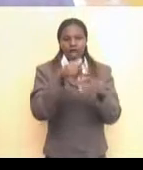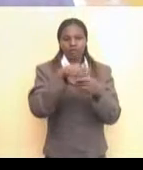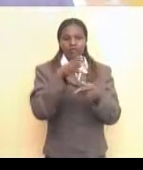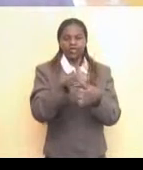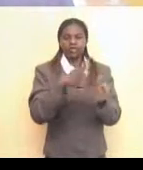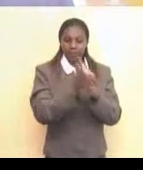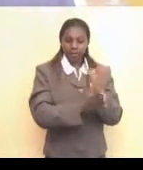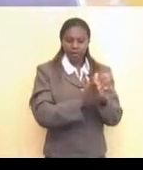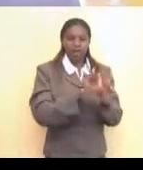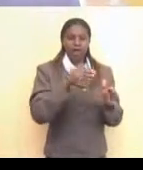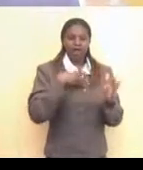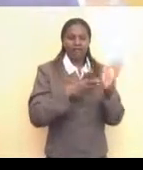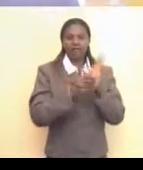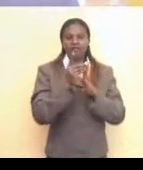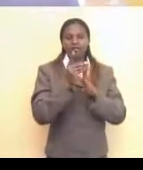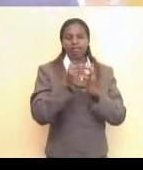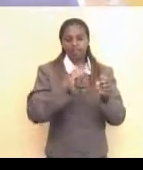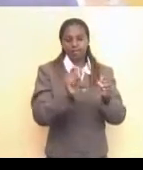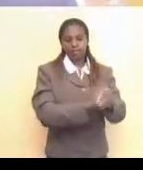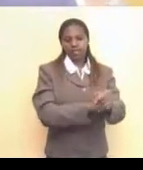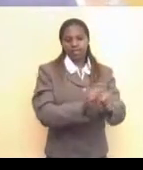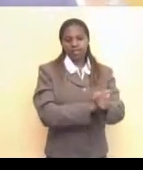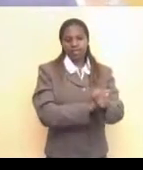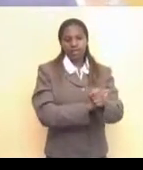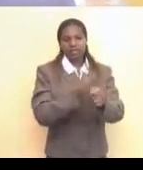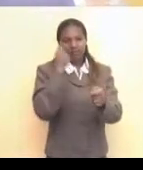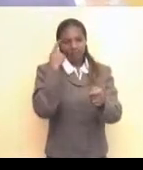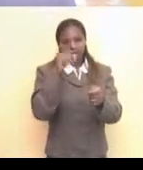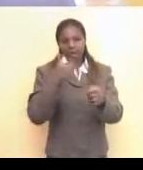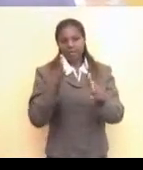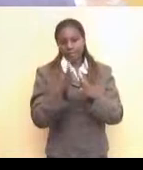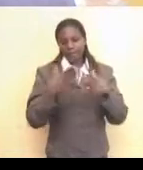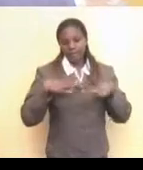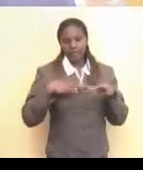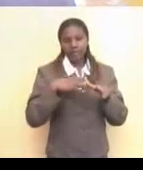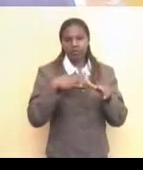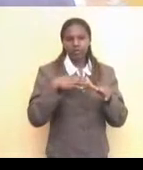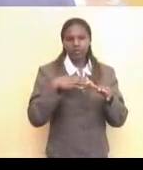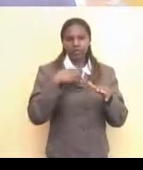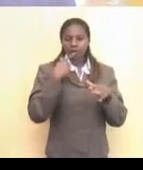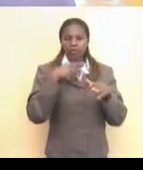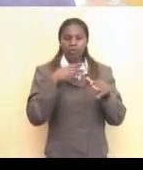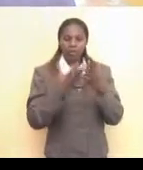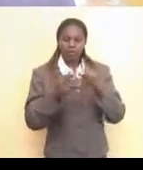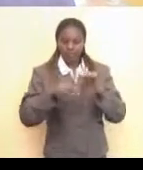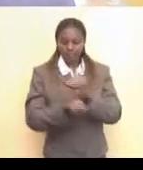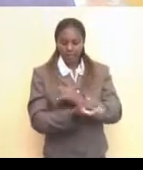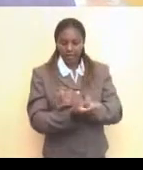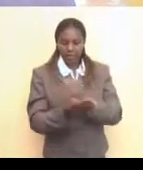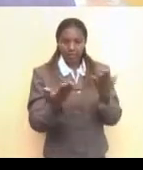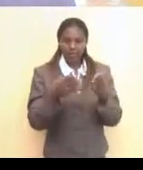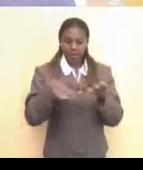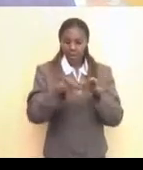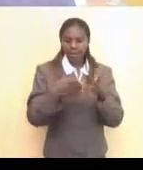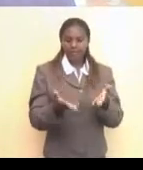this program we have developed a training for other people and consultancy in this